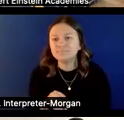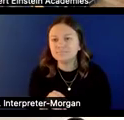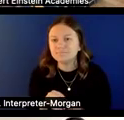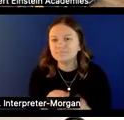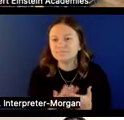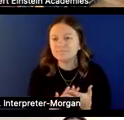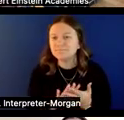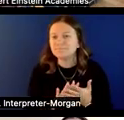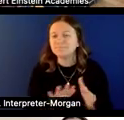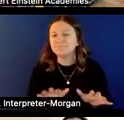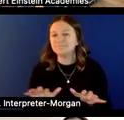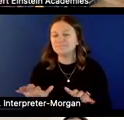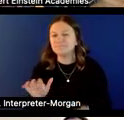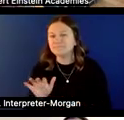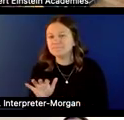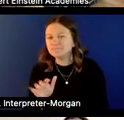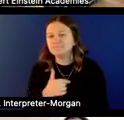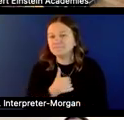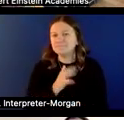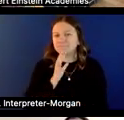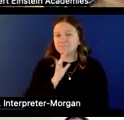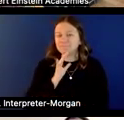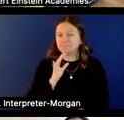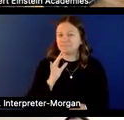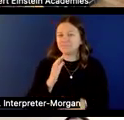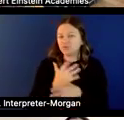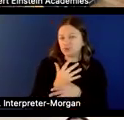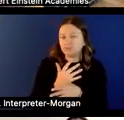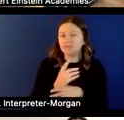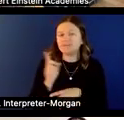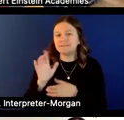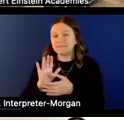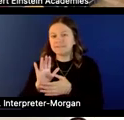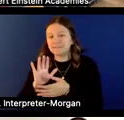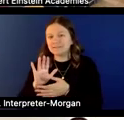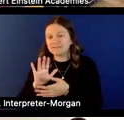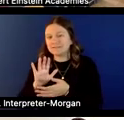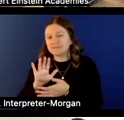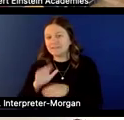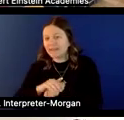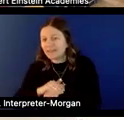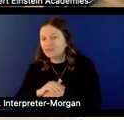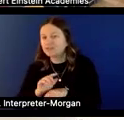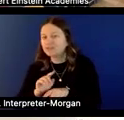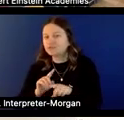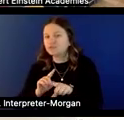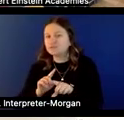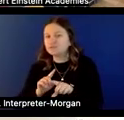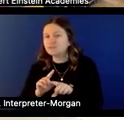I speak German and they might speak English, but the idea is that that's a German.